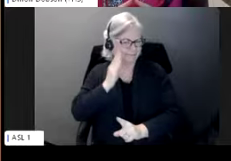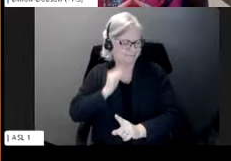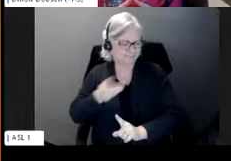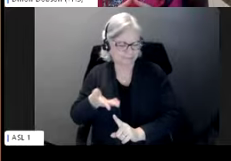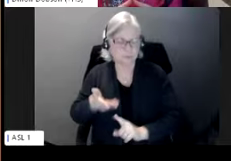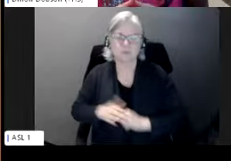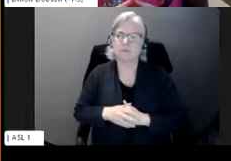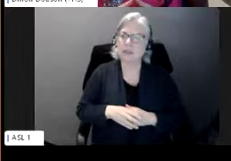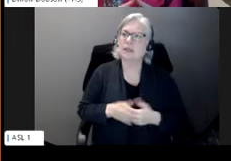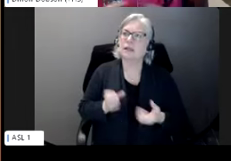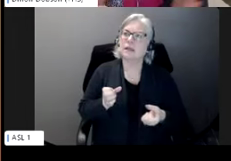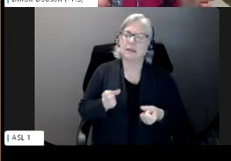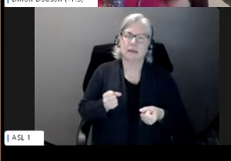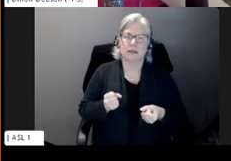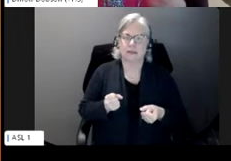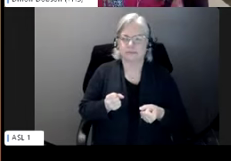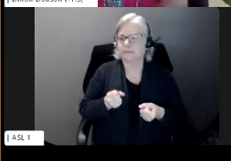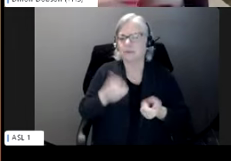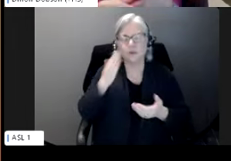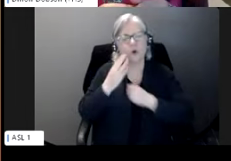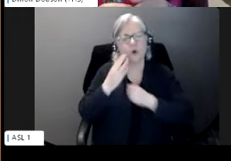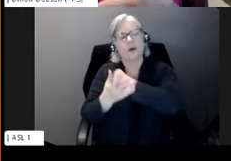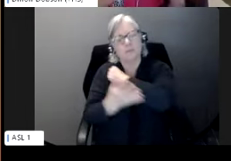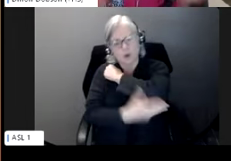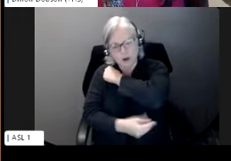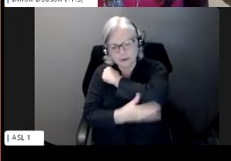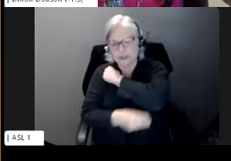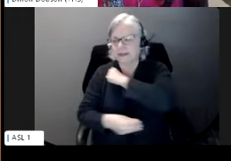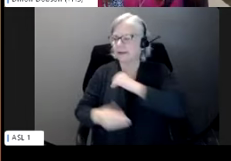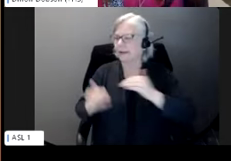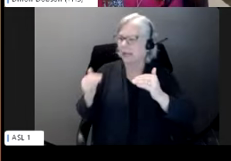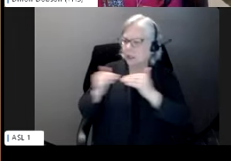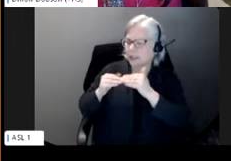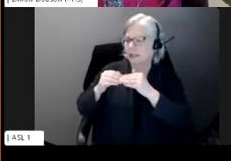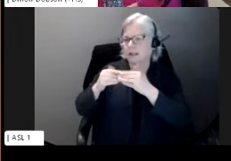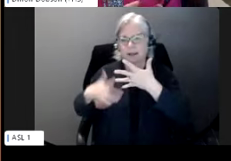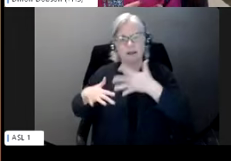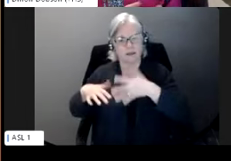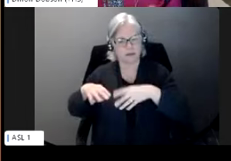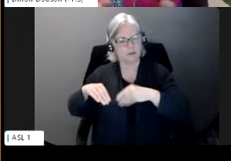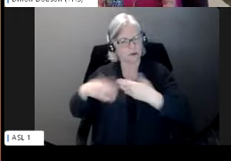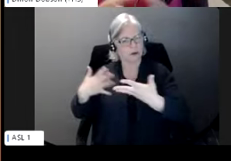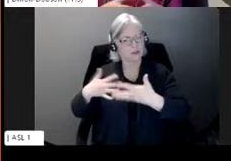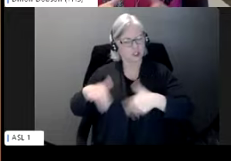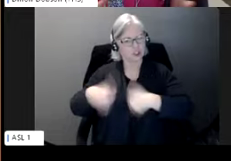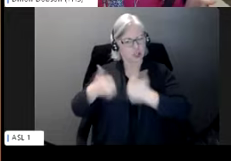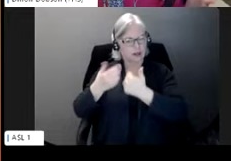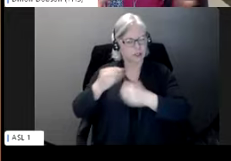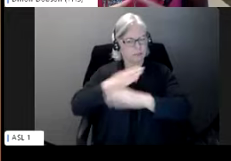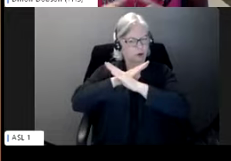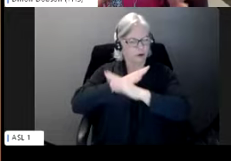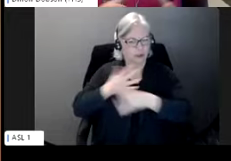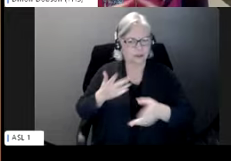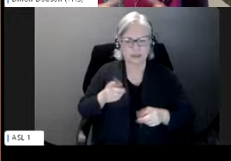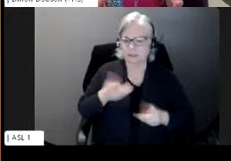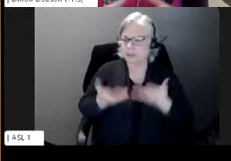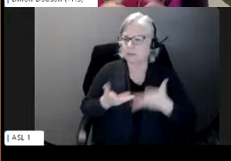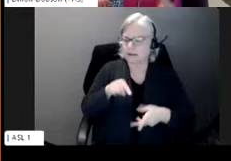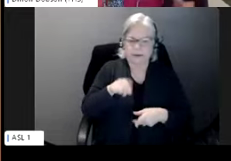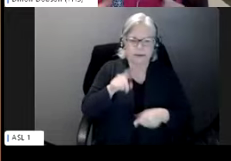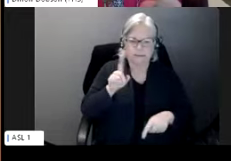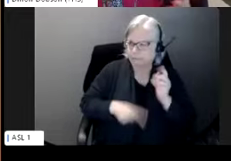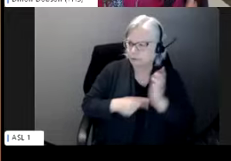of how a host of other systems, poverty, inequity, these create challenges and barriers to accessing healthy and consistent food and